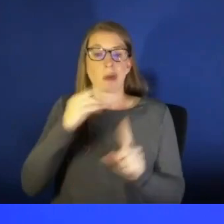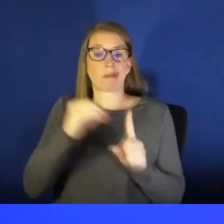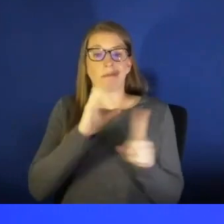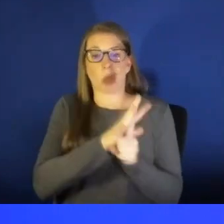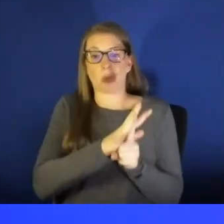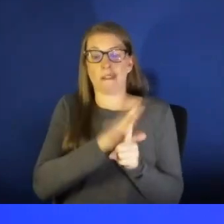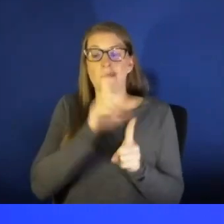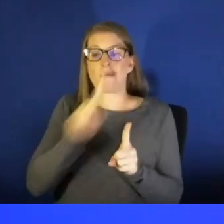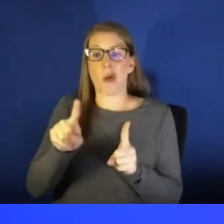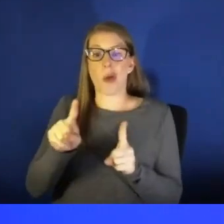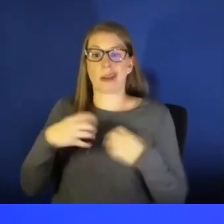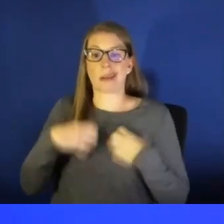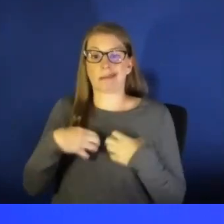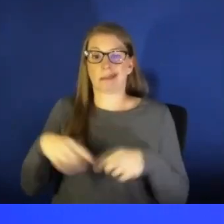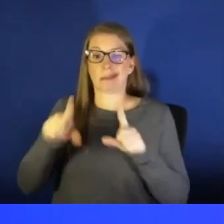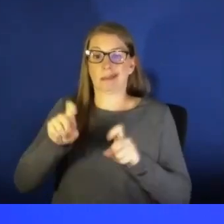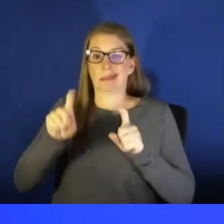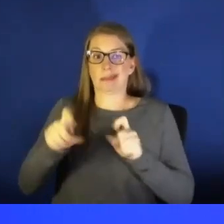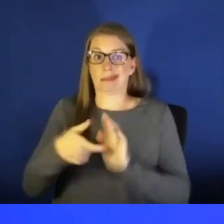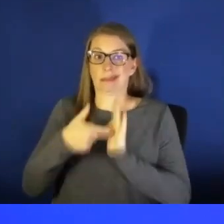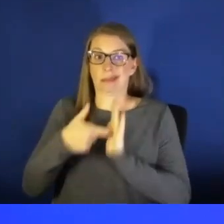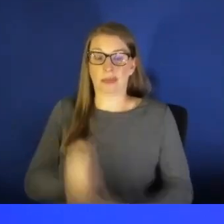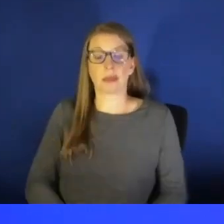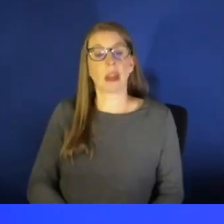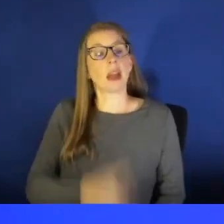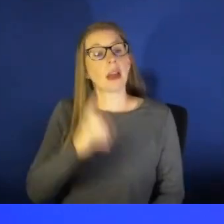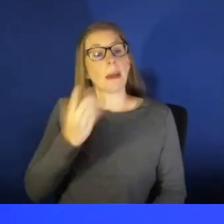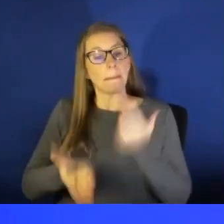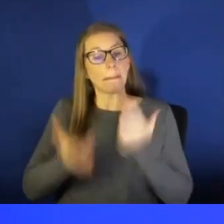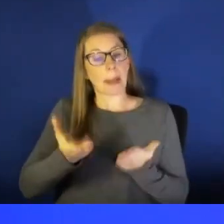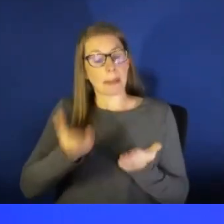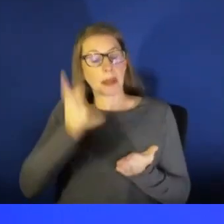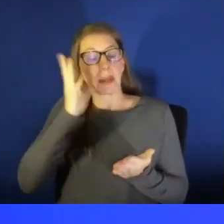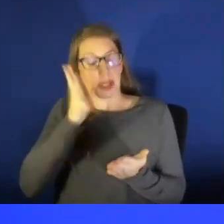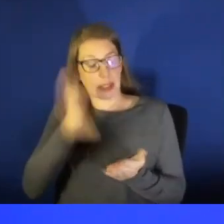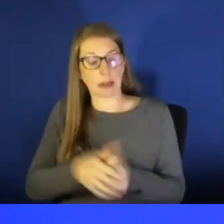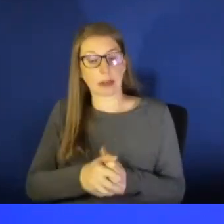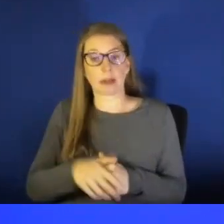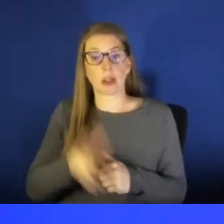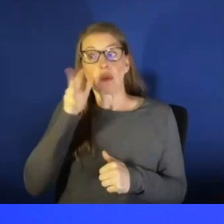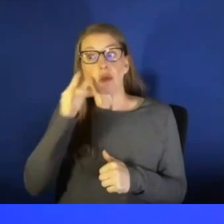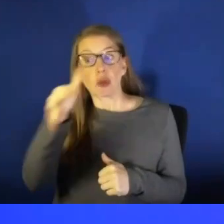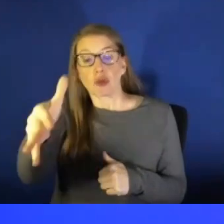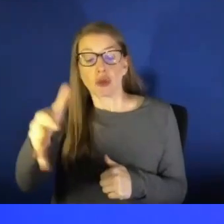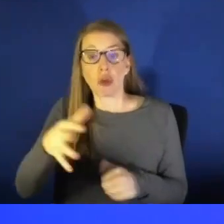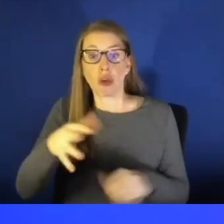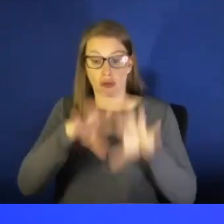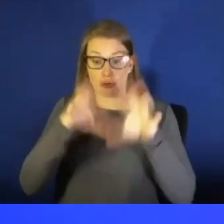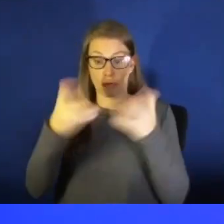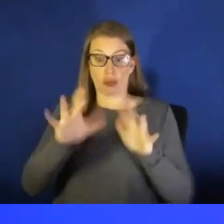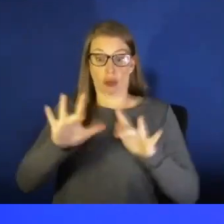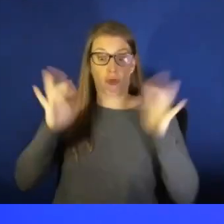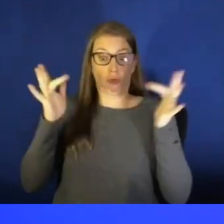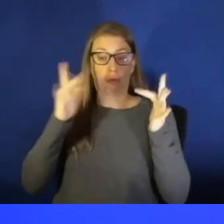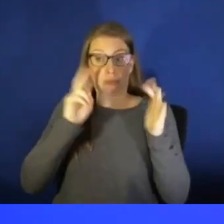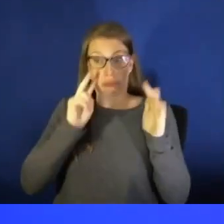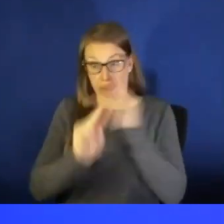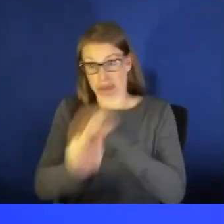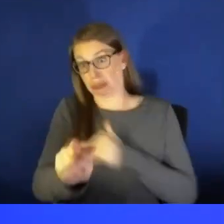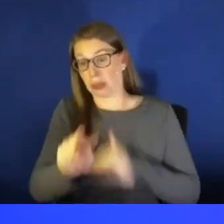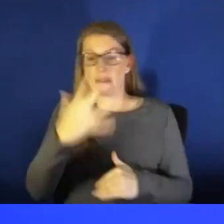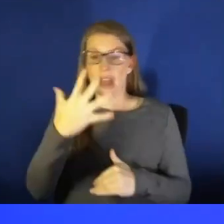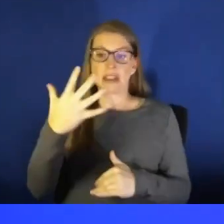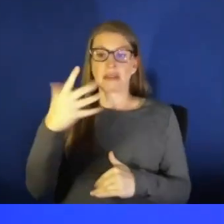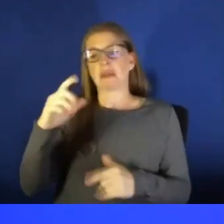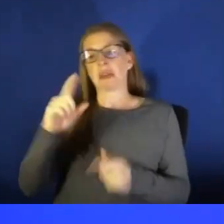we ever will? We may, and I think in the future, if I had to take out the crystal ball, I think in 5 to 10 years, we'll